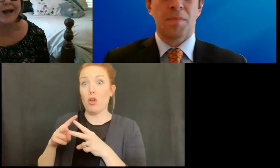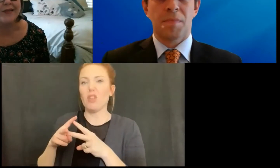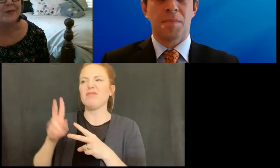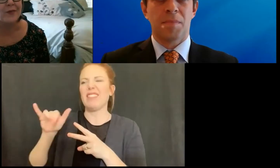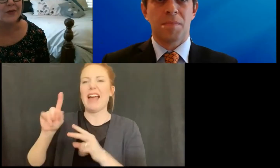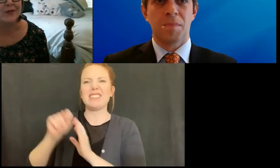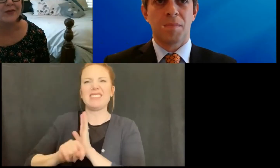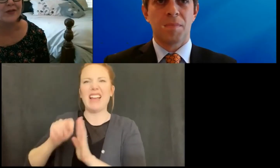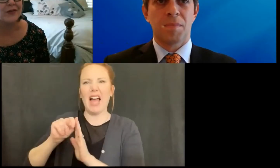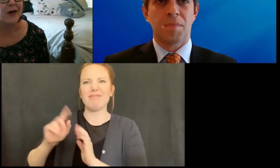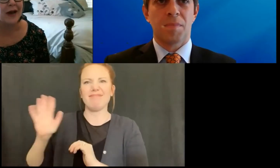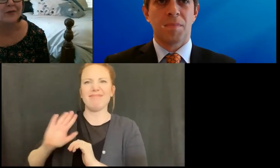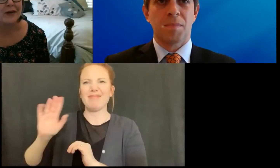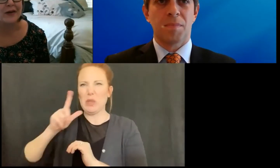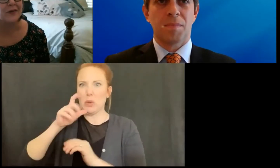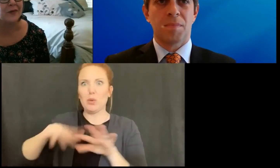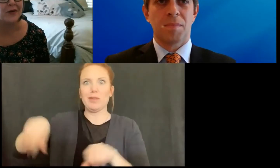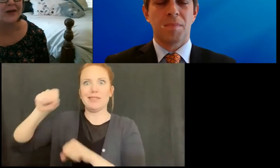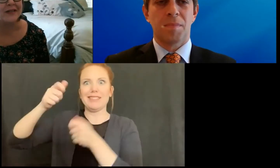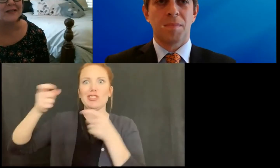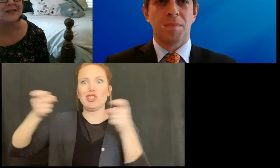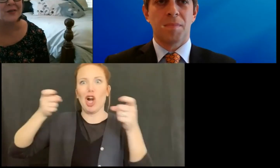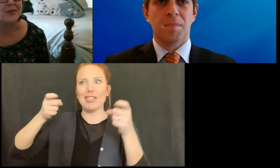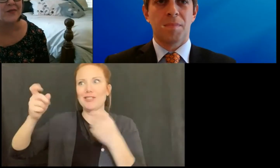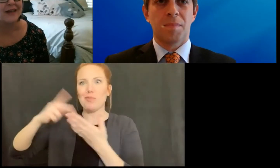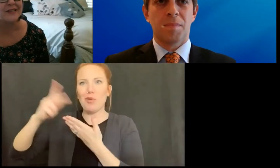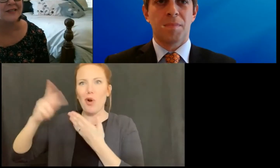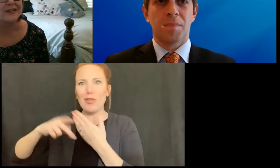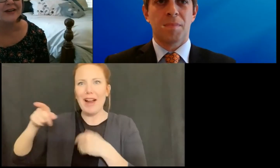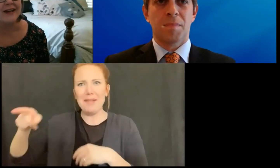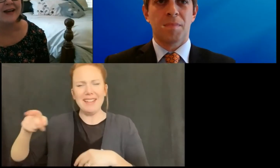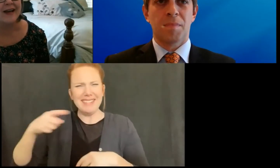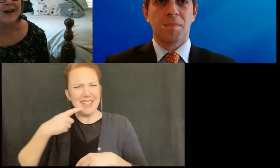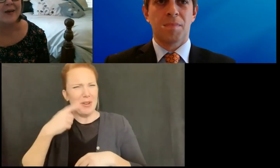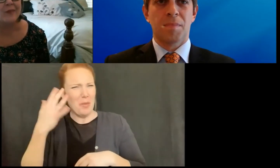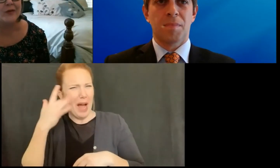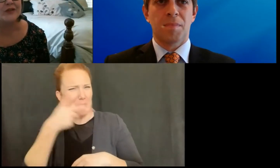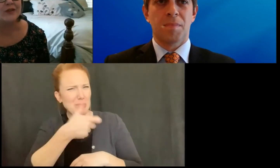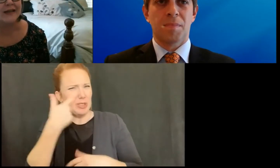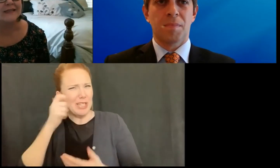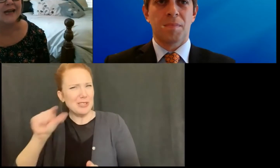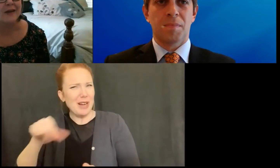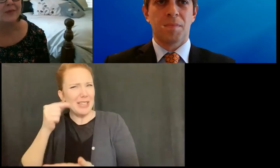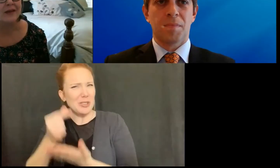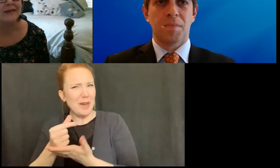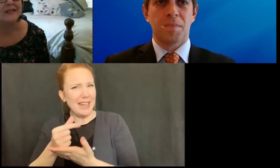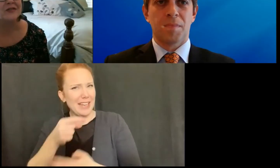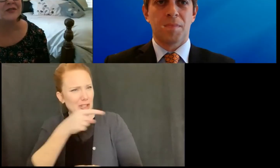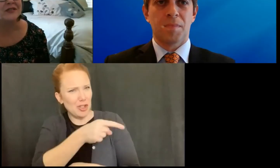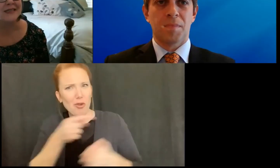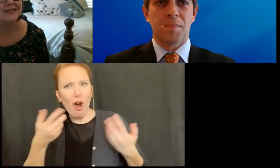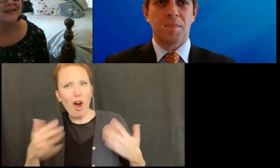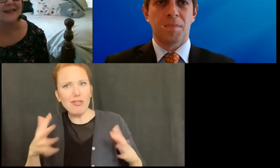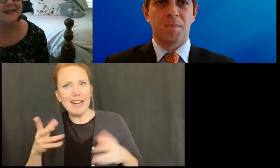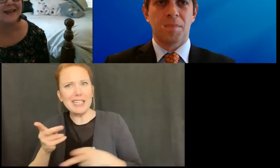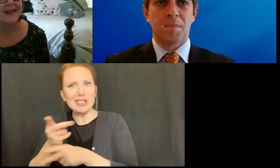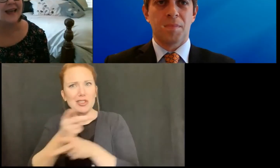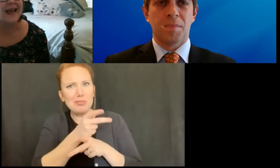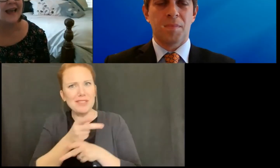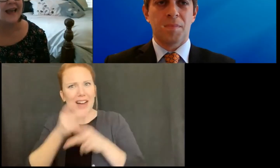said, "Why in the world, you just graduated, you're working as a supervisor. Would you like to kind of be a teacher's